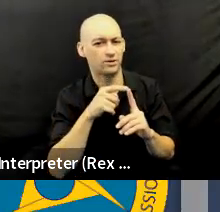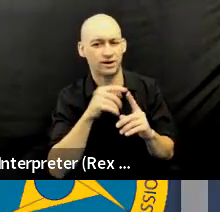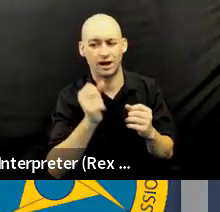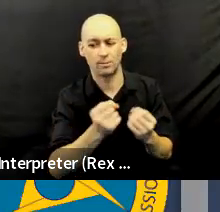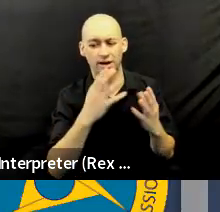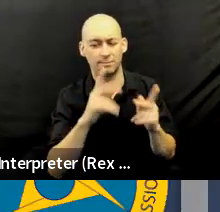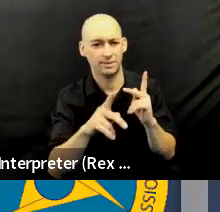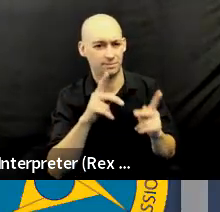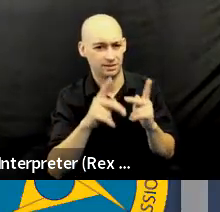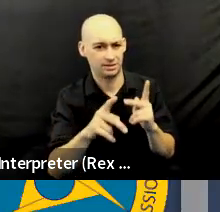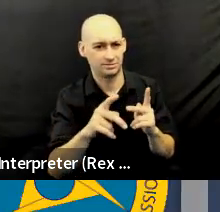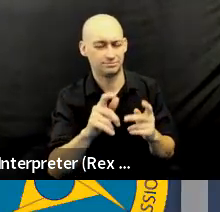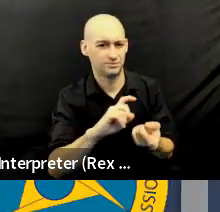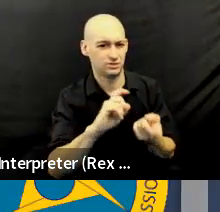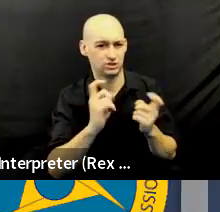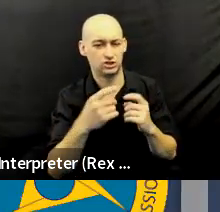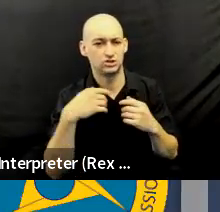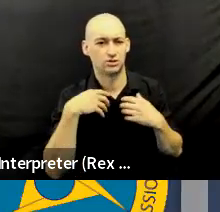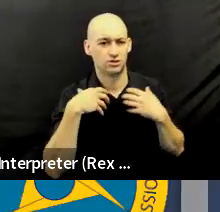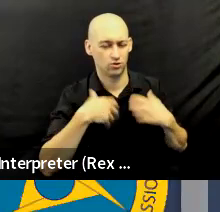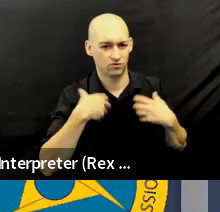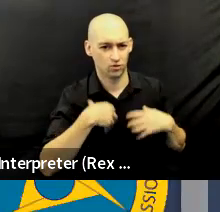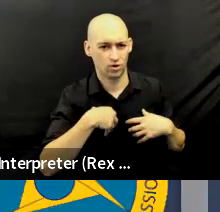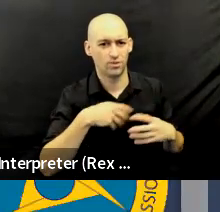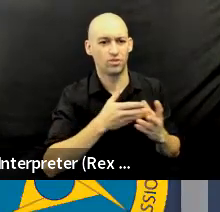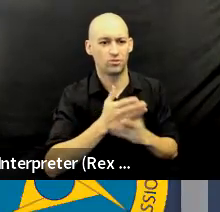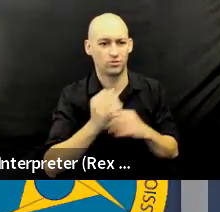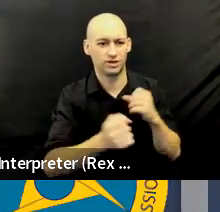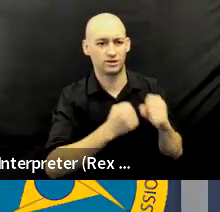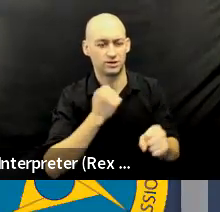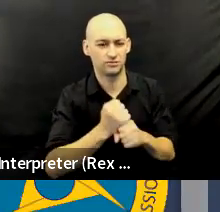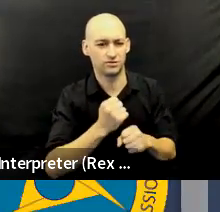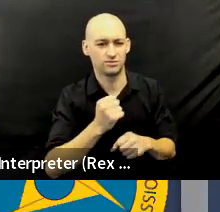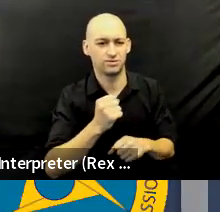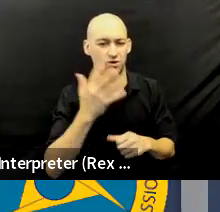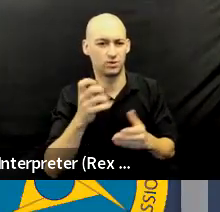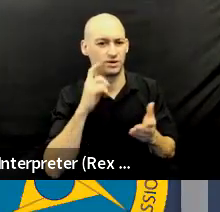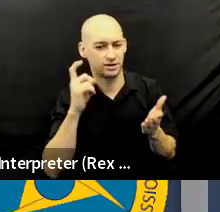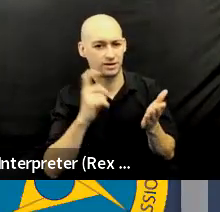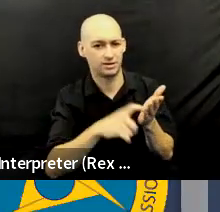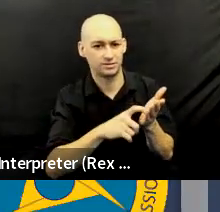people have switched uniforms over the years, and I just want to acknowledge